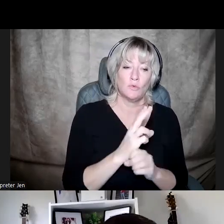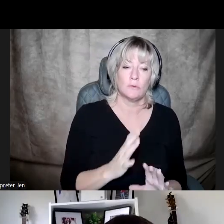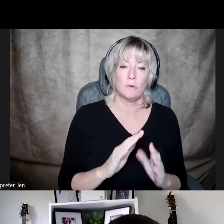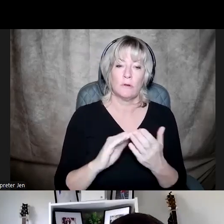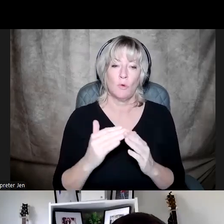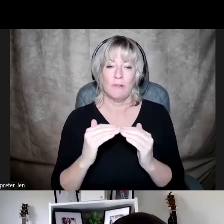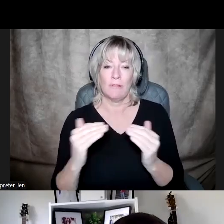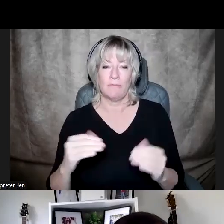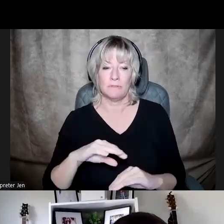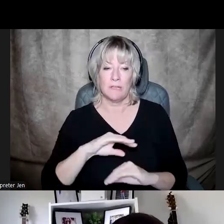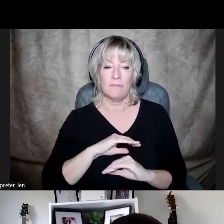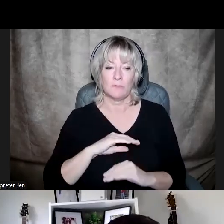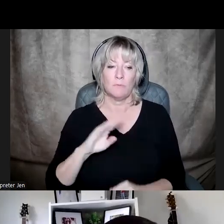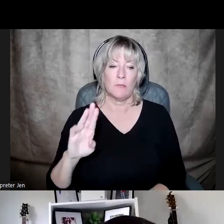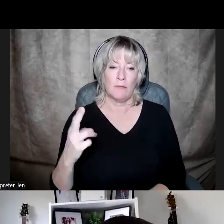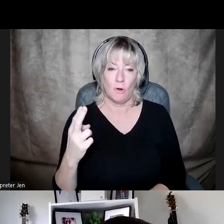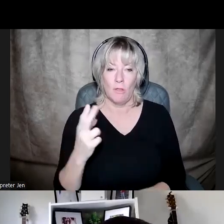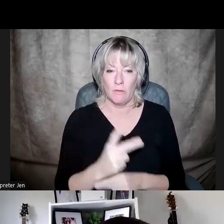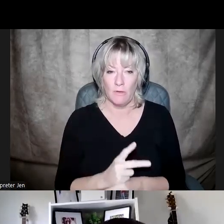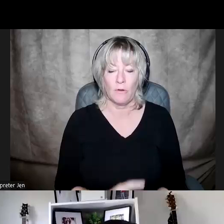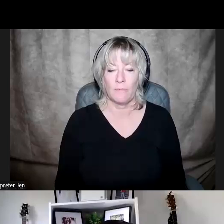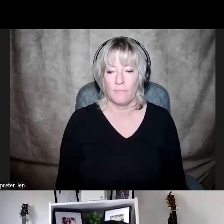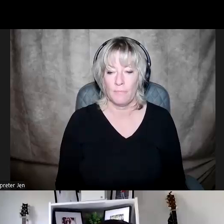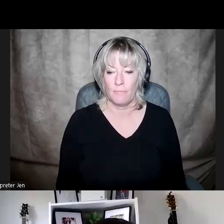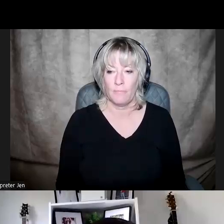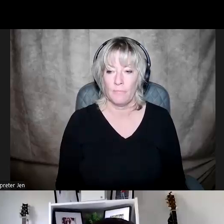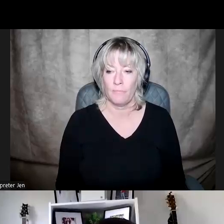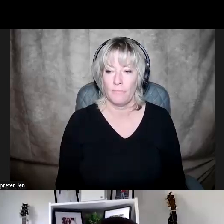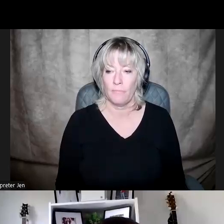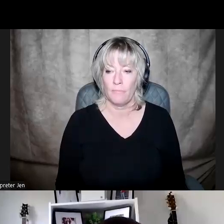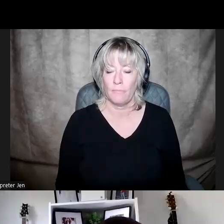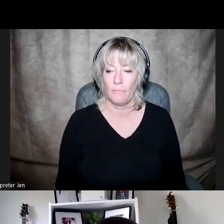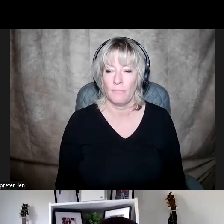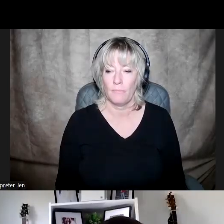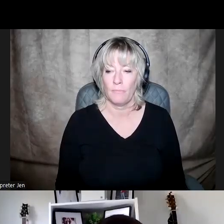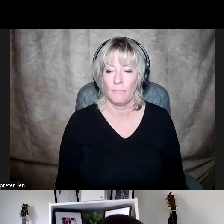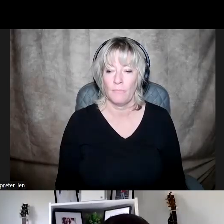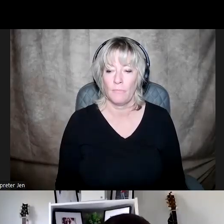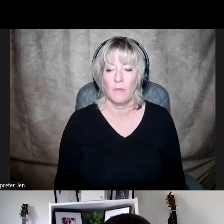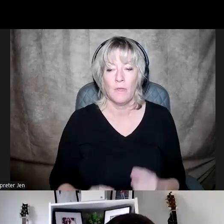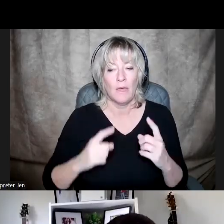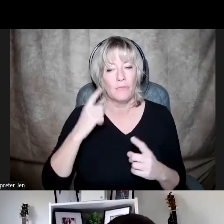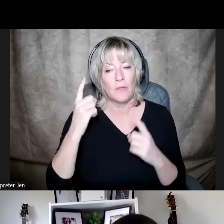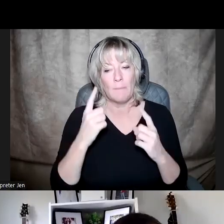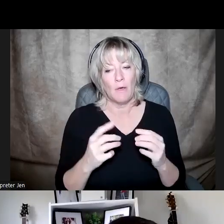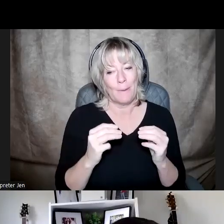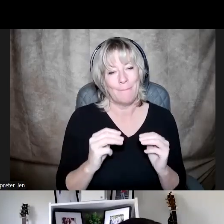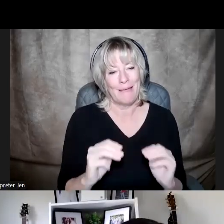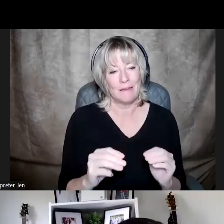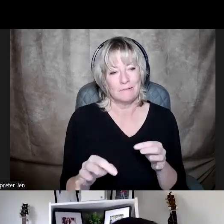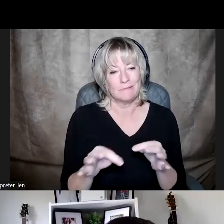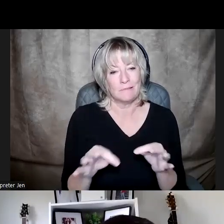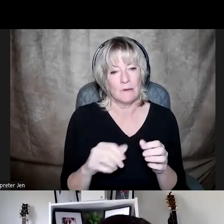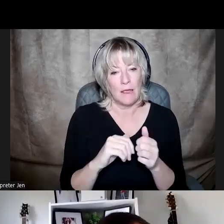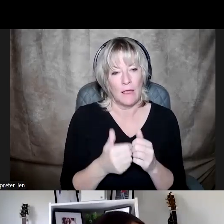with behavioral health crisis care. Next slide. And when we think about sort of some of the mechanisms that they described as to how this was